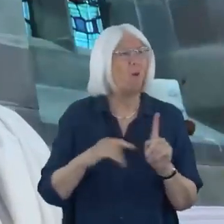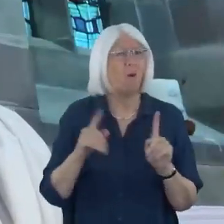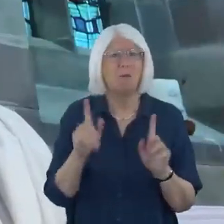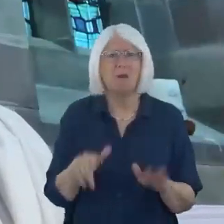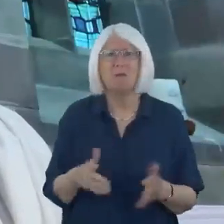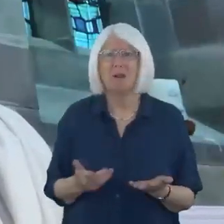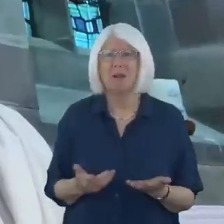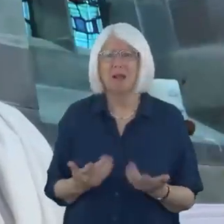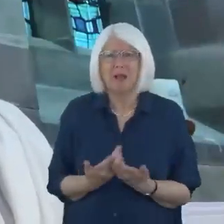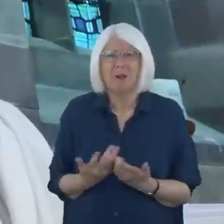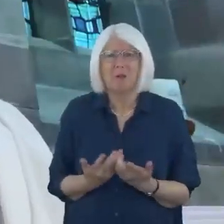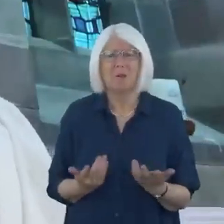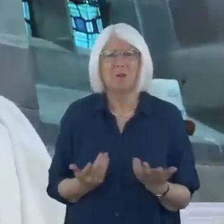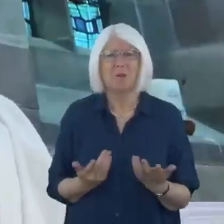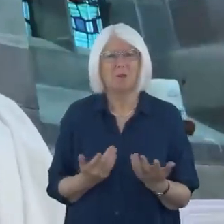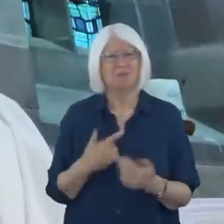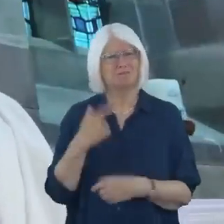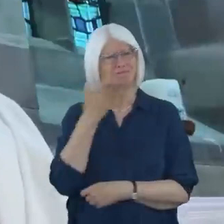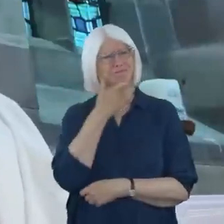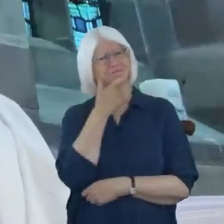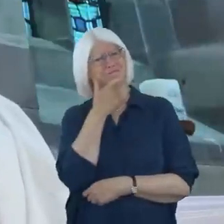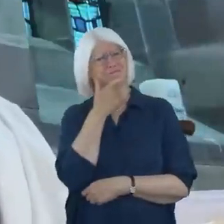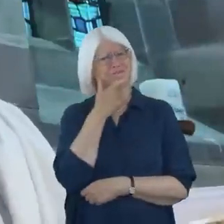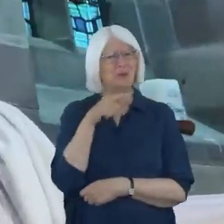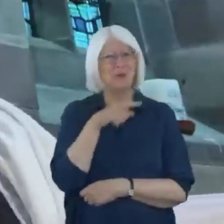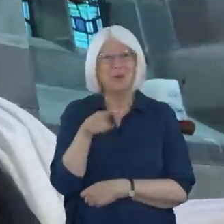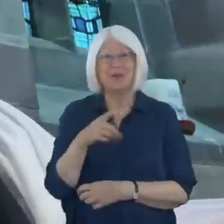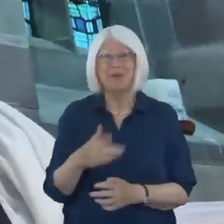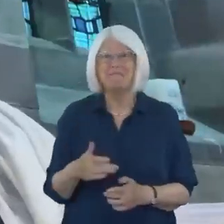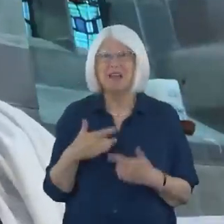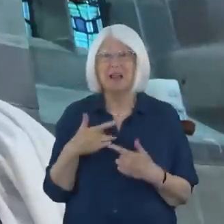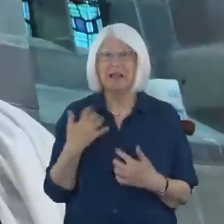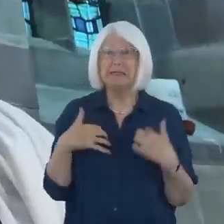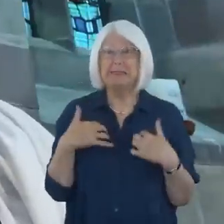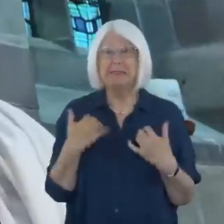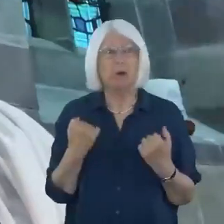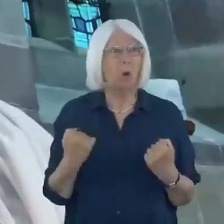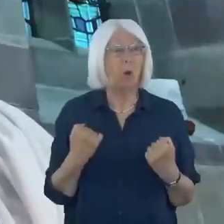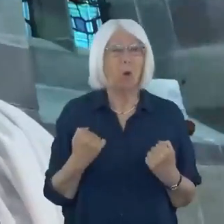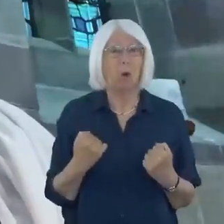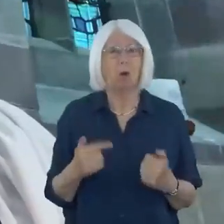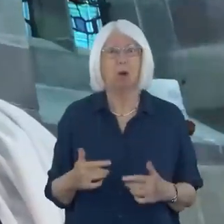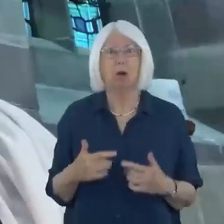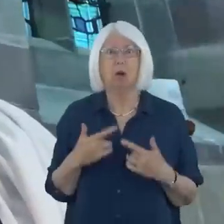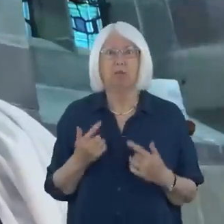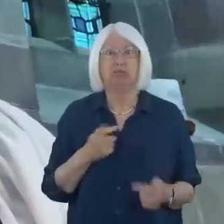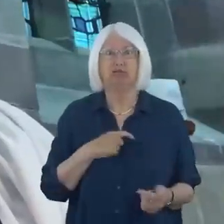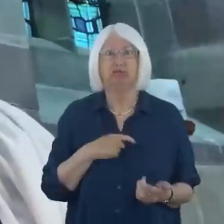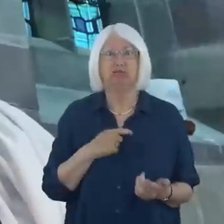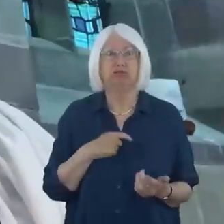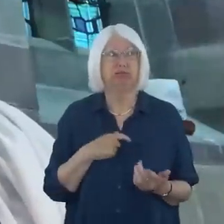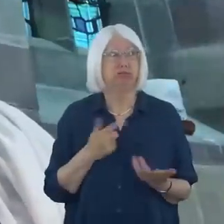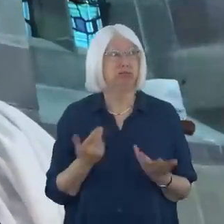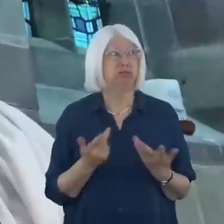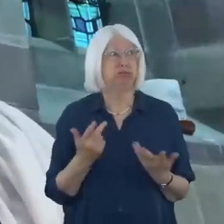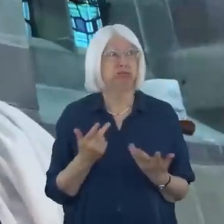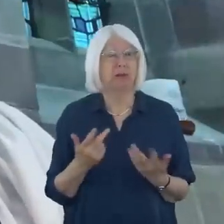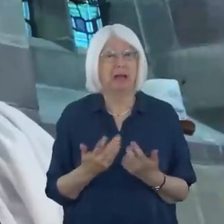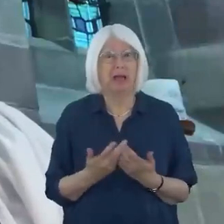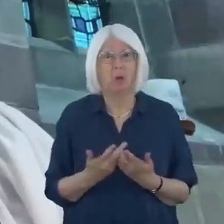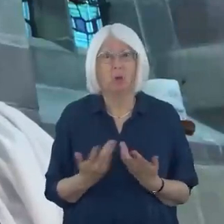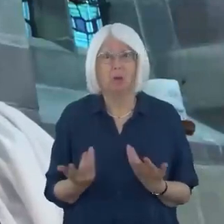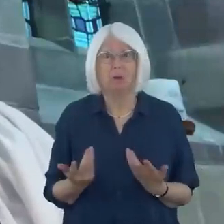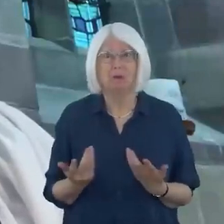creation. I wonder if they felt excited by it or daunted by the